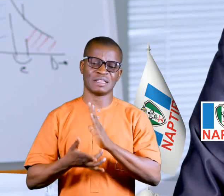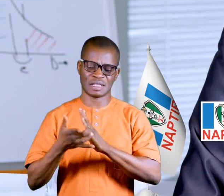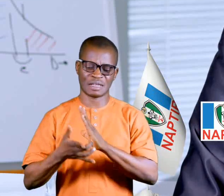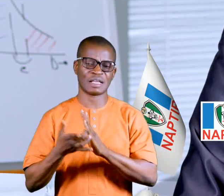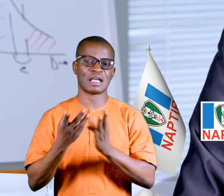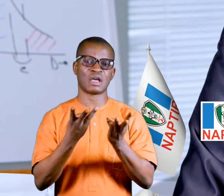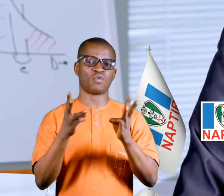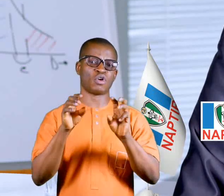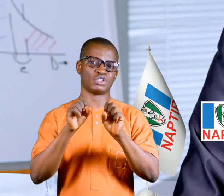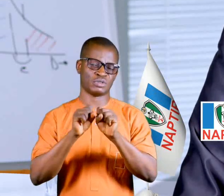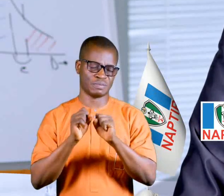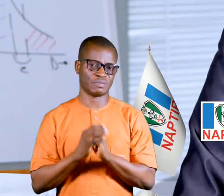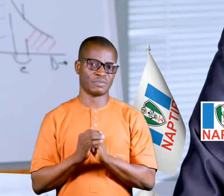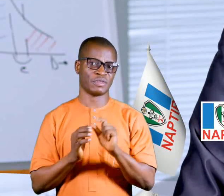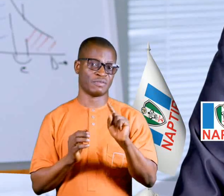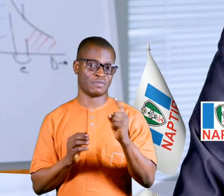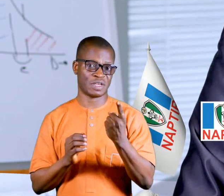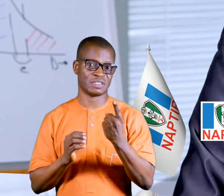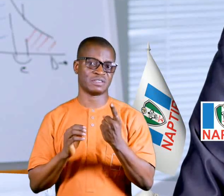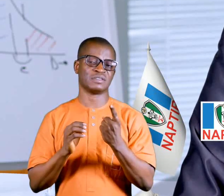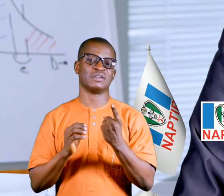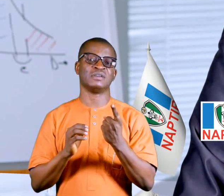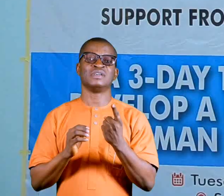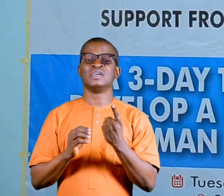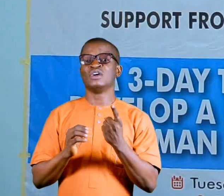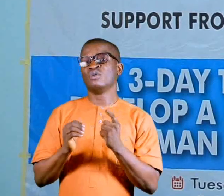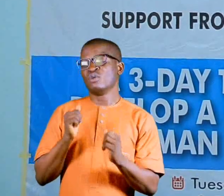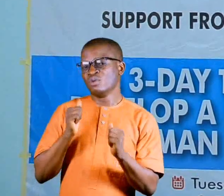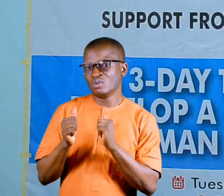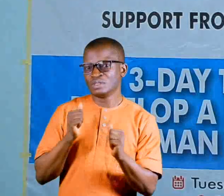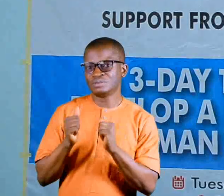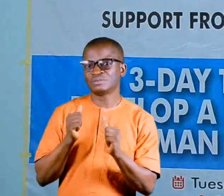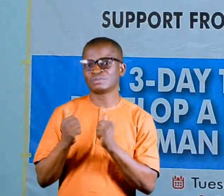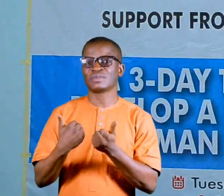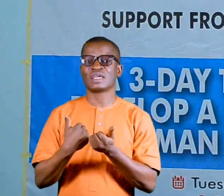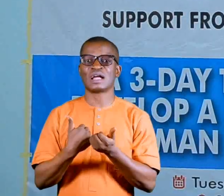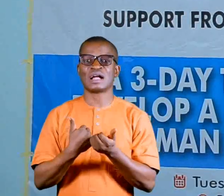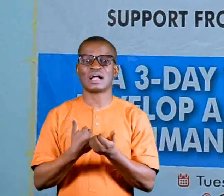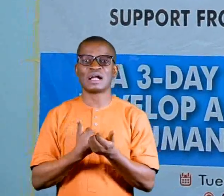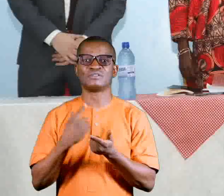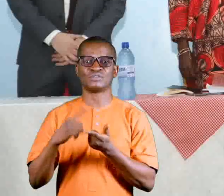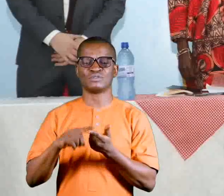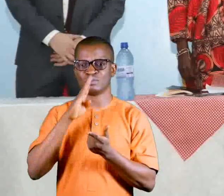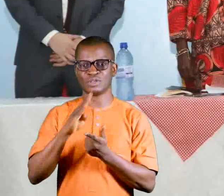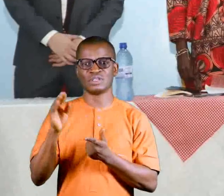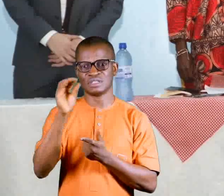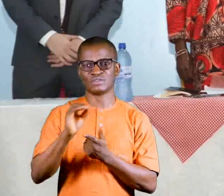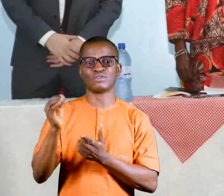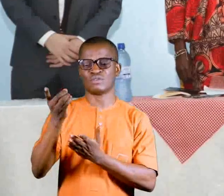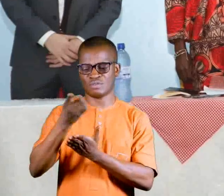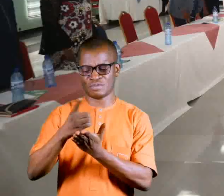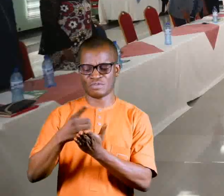technical workshop. The first one, which the output was a zero